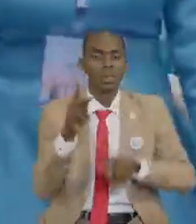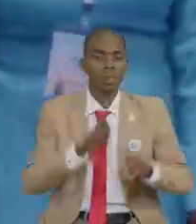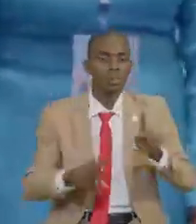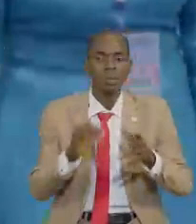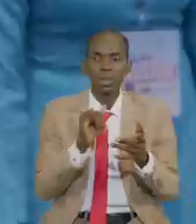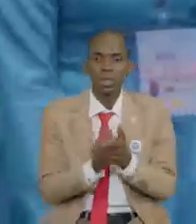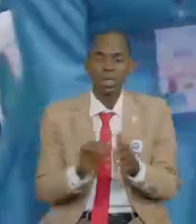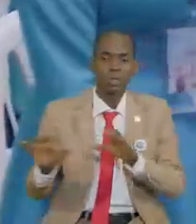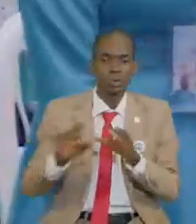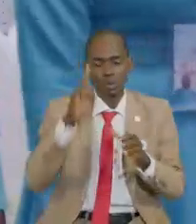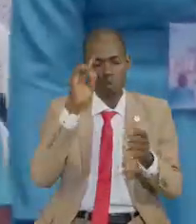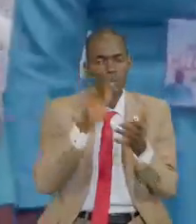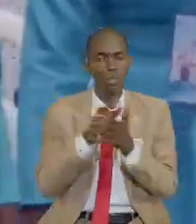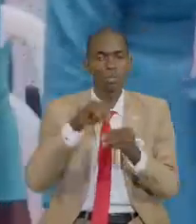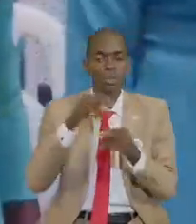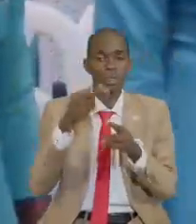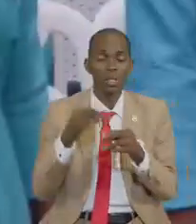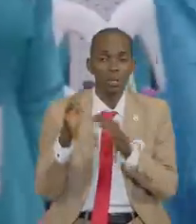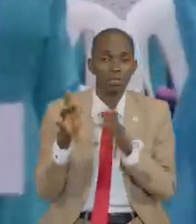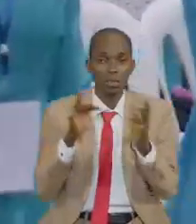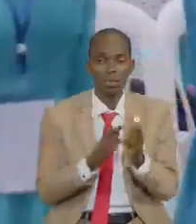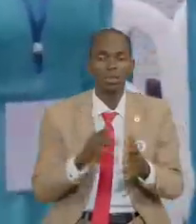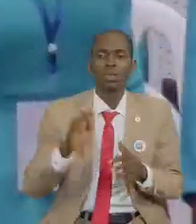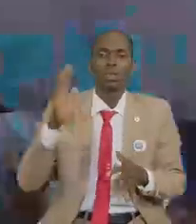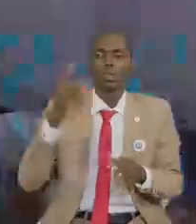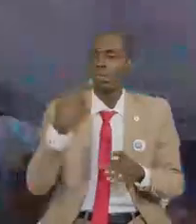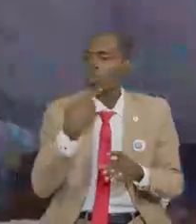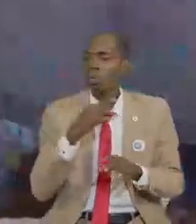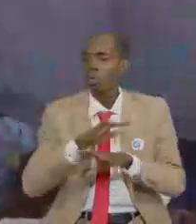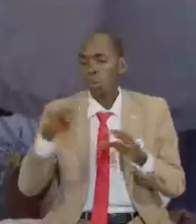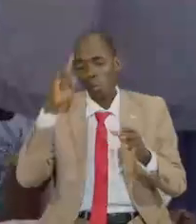the name of Jesus will not be above you.